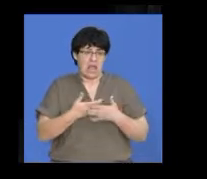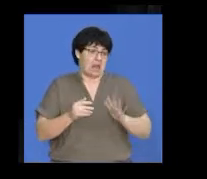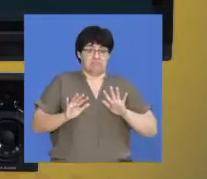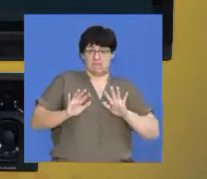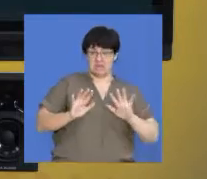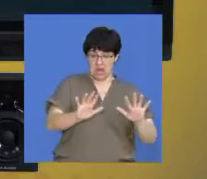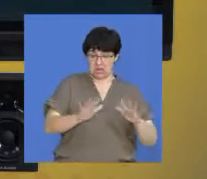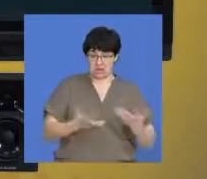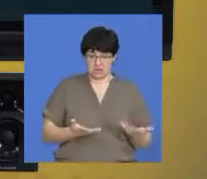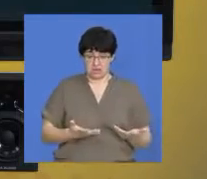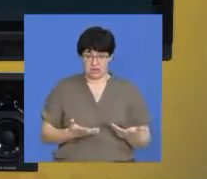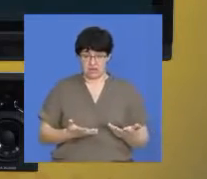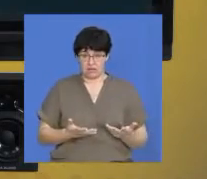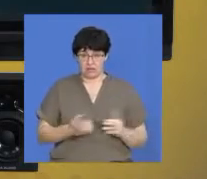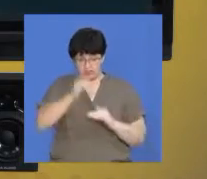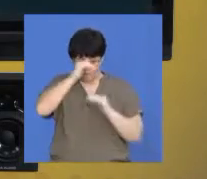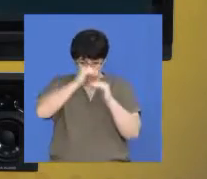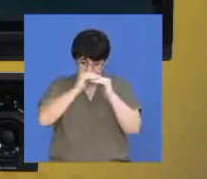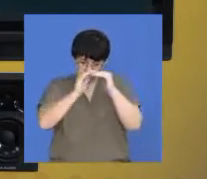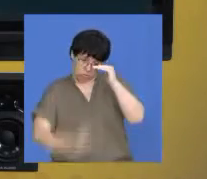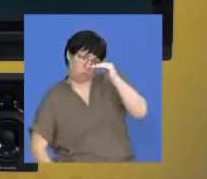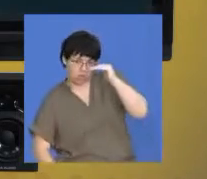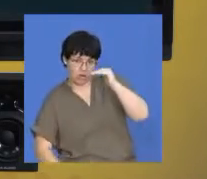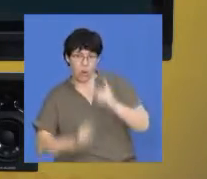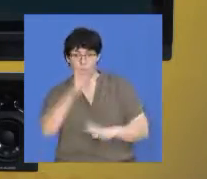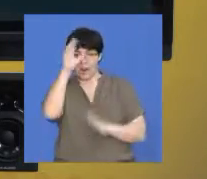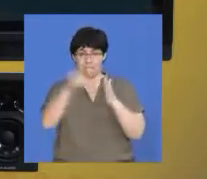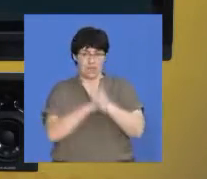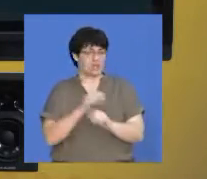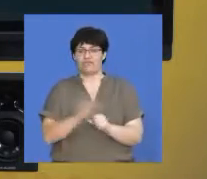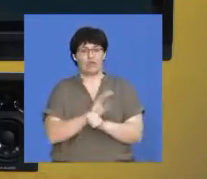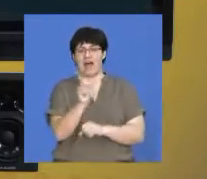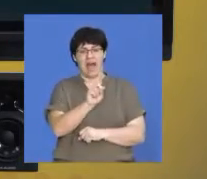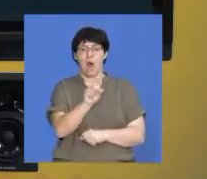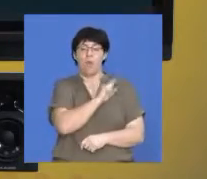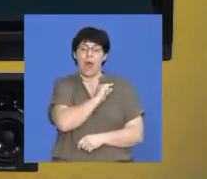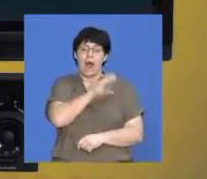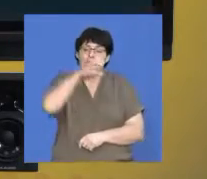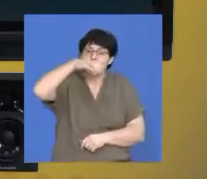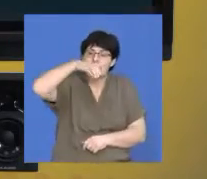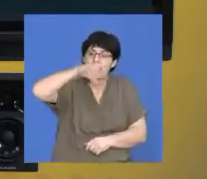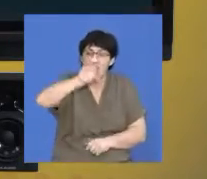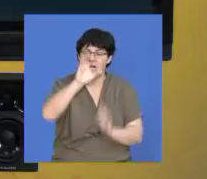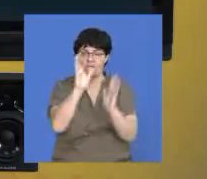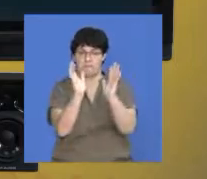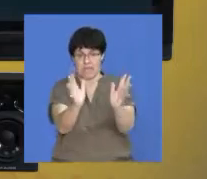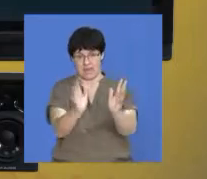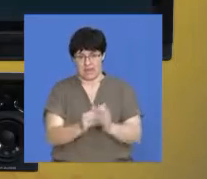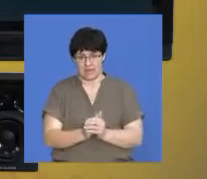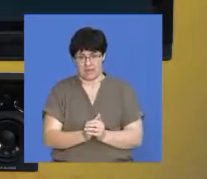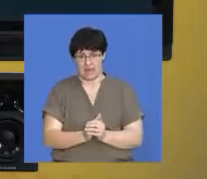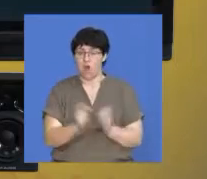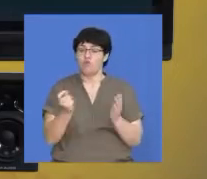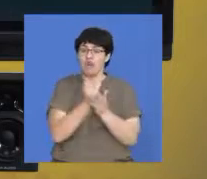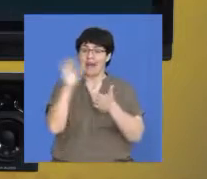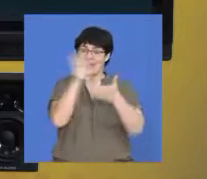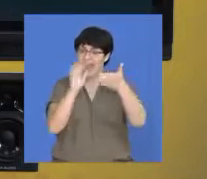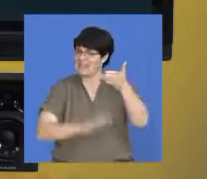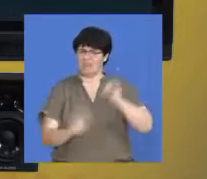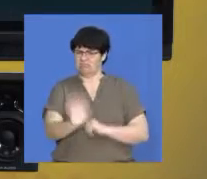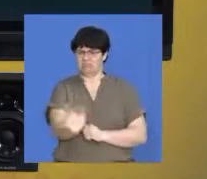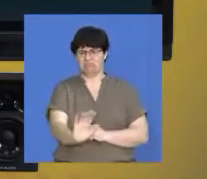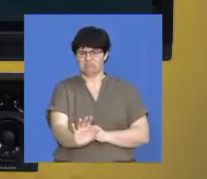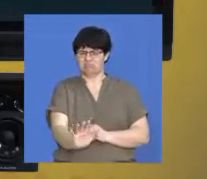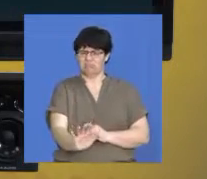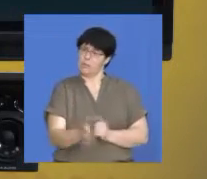10 lines, but it can't be a page long because it's called a paragraph. You are not writing an essay. That